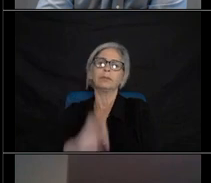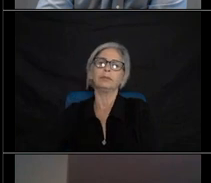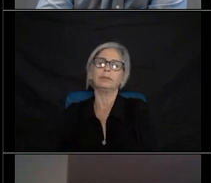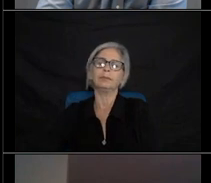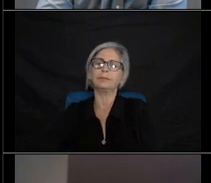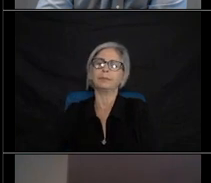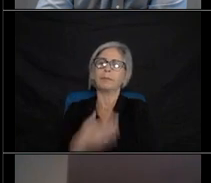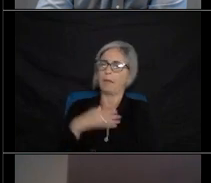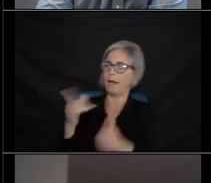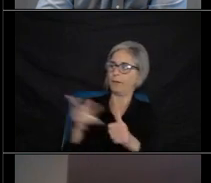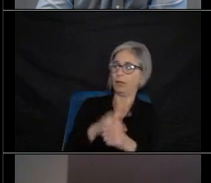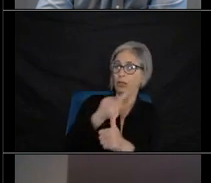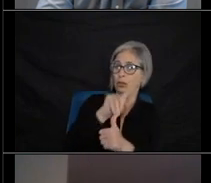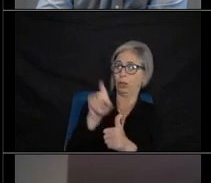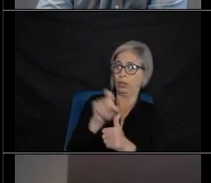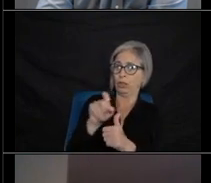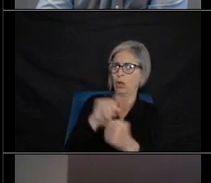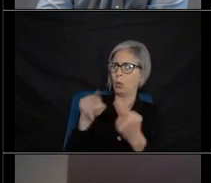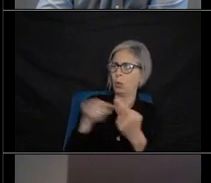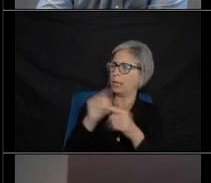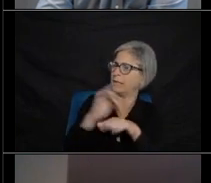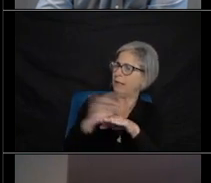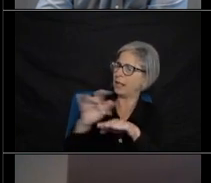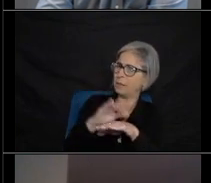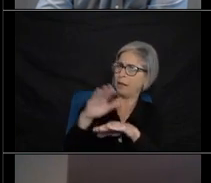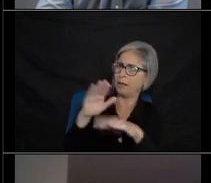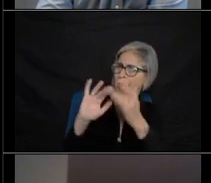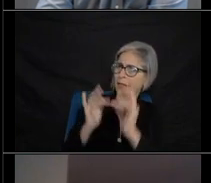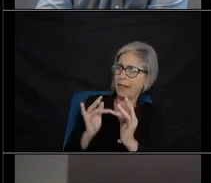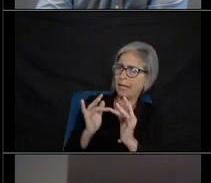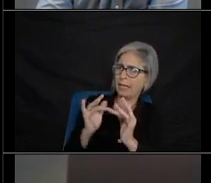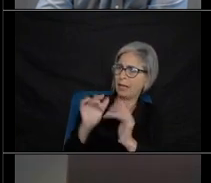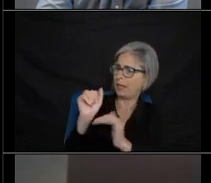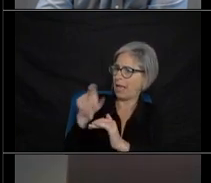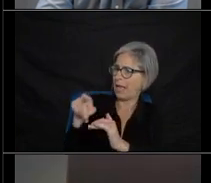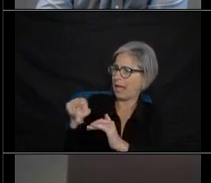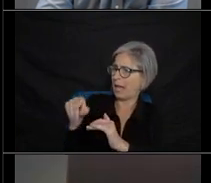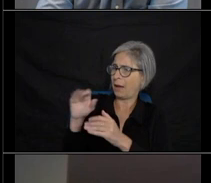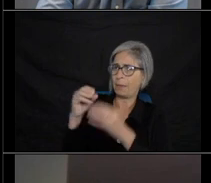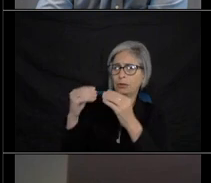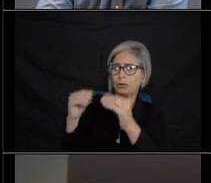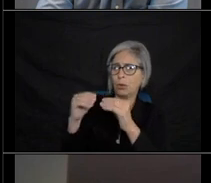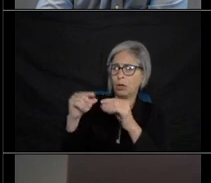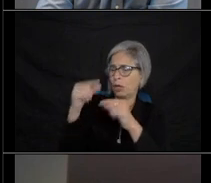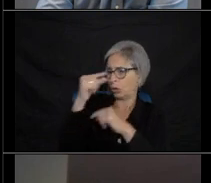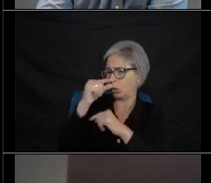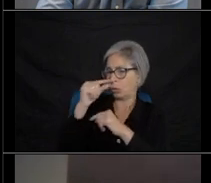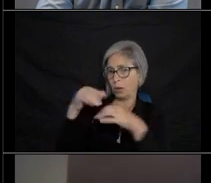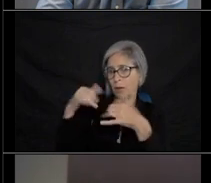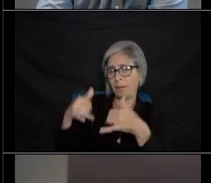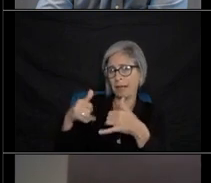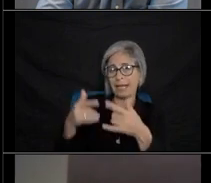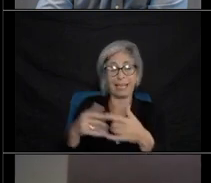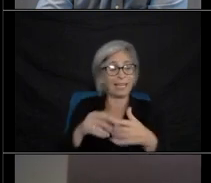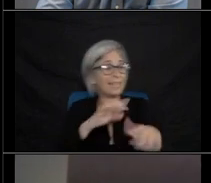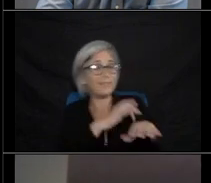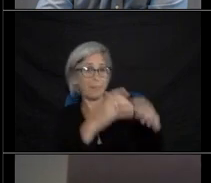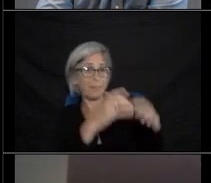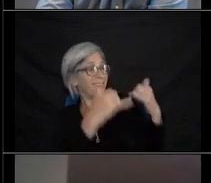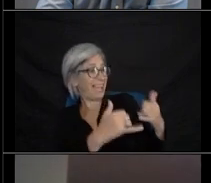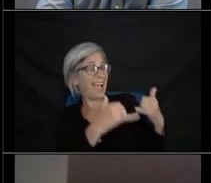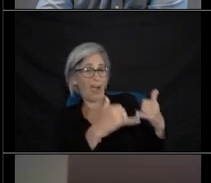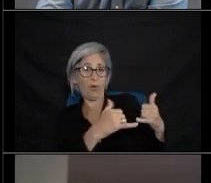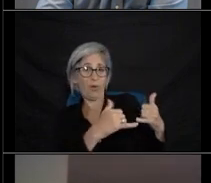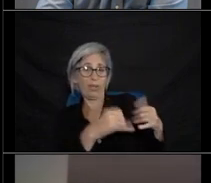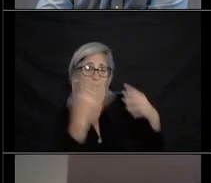My first question, Andrew, is when is it available online or at the App Store, Android, Google Play? It's available now. You can